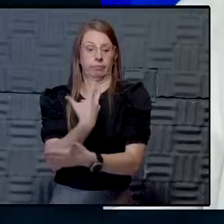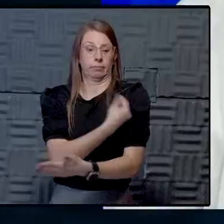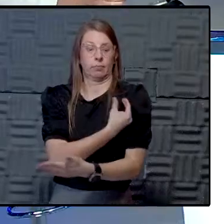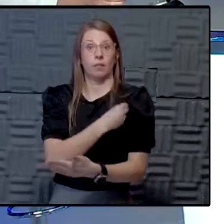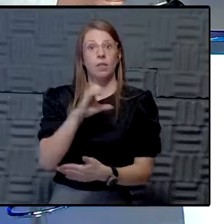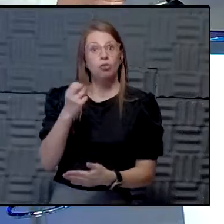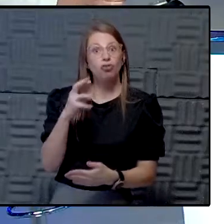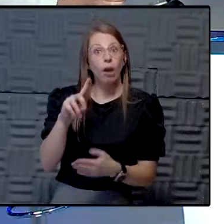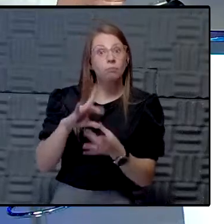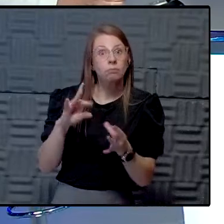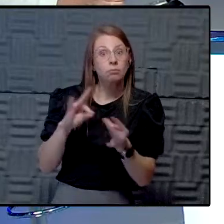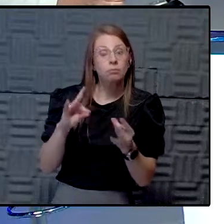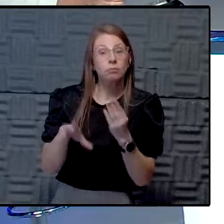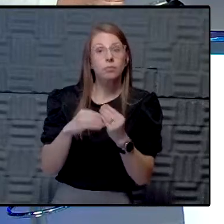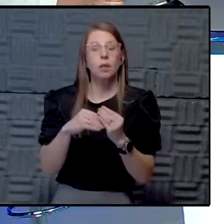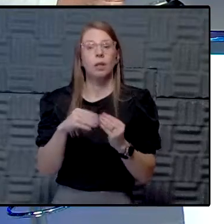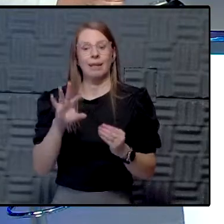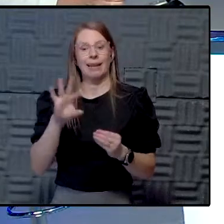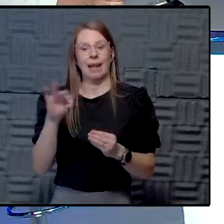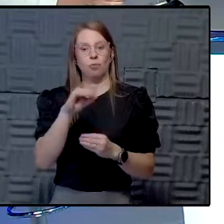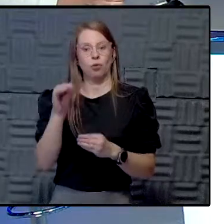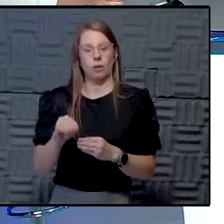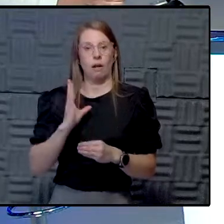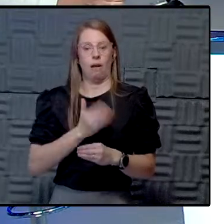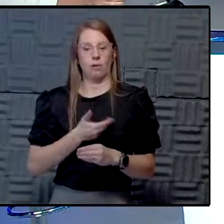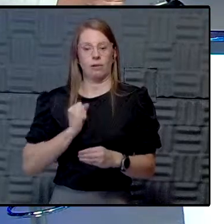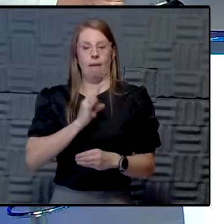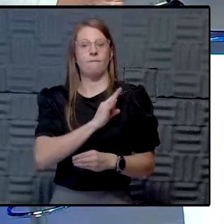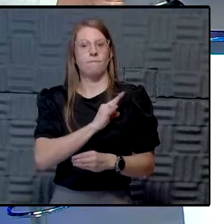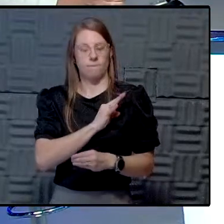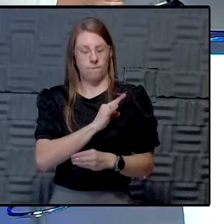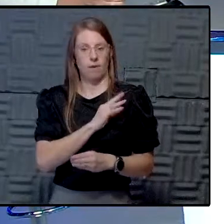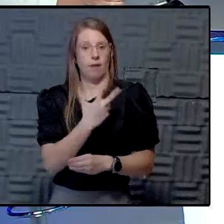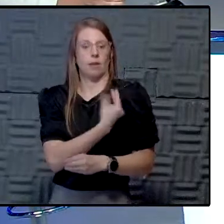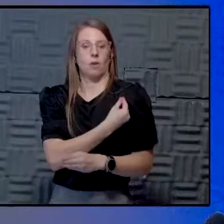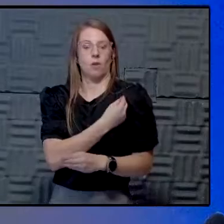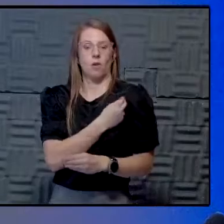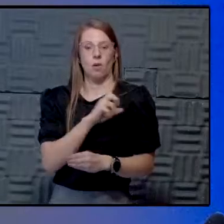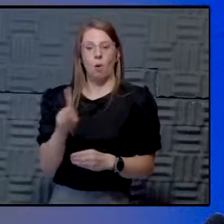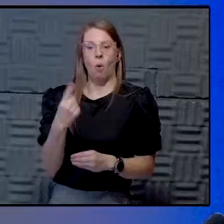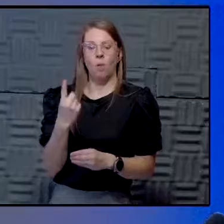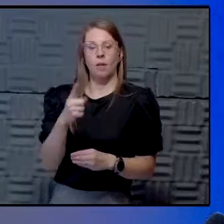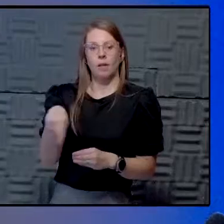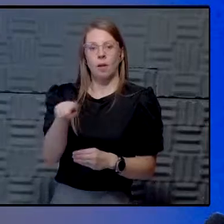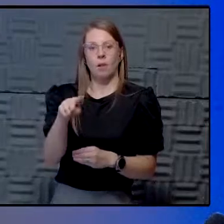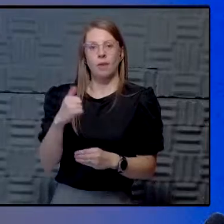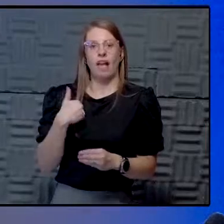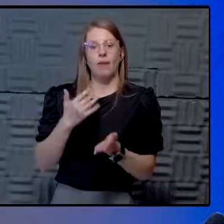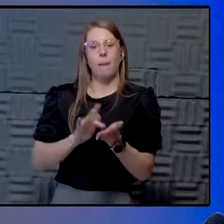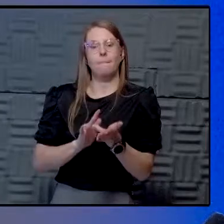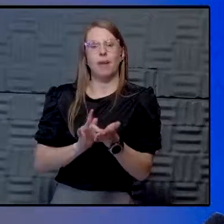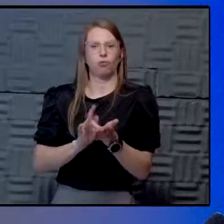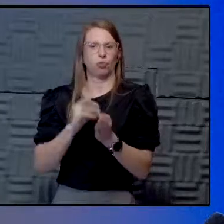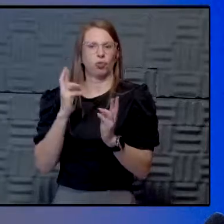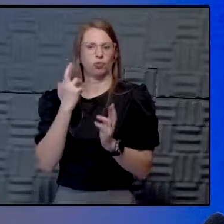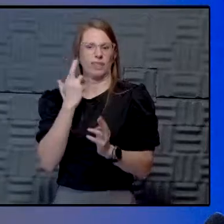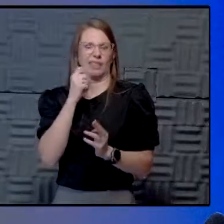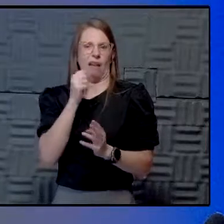want to add, Chad? Our staff, we're about 99% vaccinated, our staff. That's impressive. Only those who are choosing not usually have a medical reason not